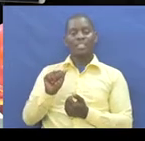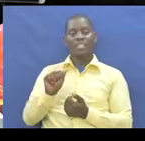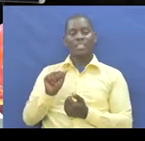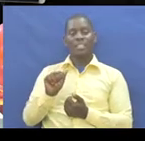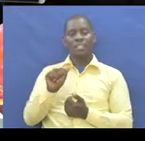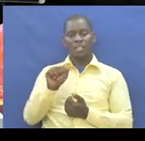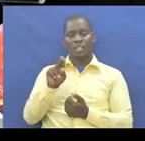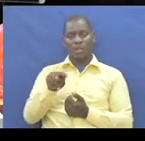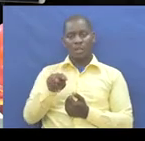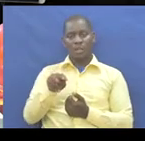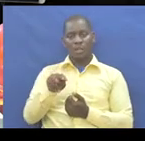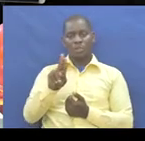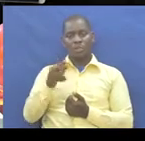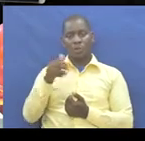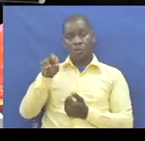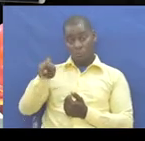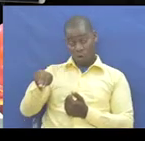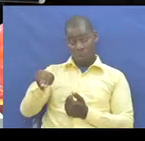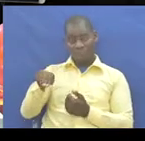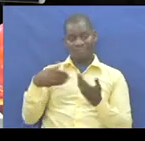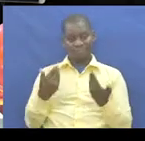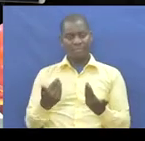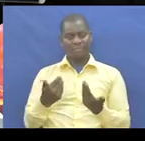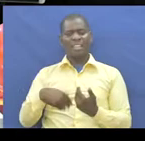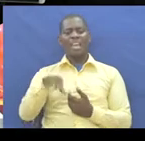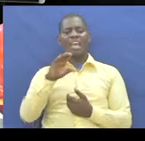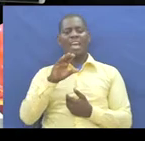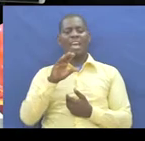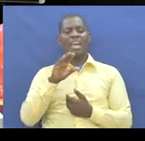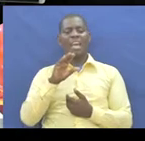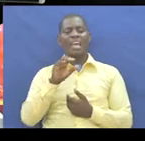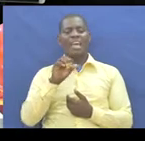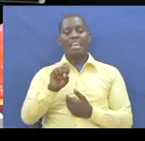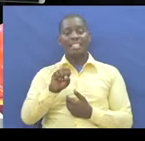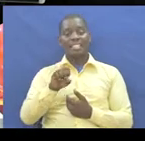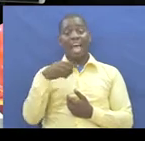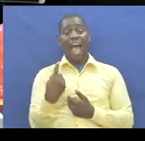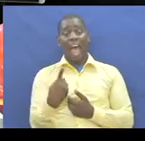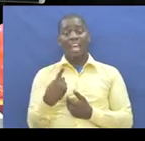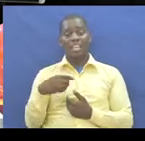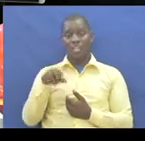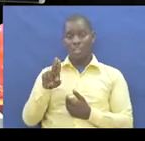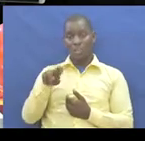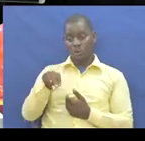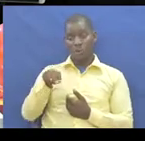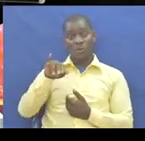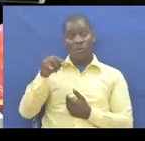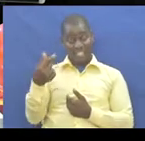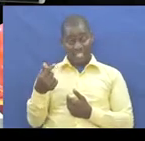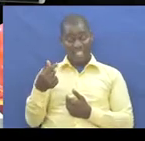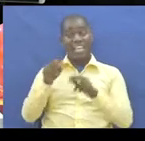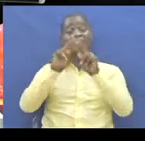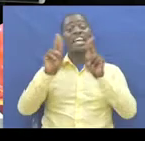in the unit named as a Newton. There are several kinds of the units of which you can place it, but